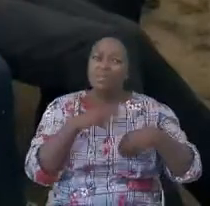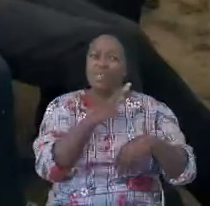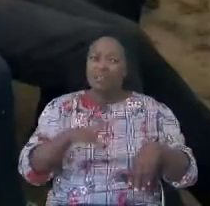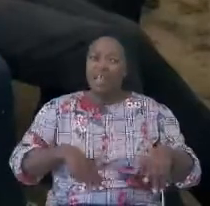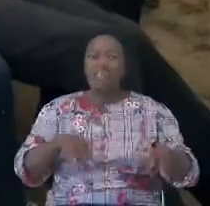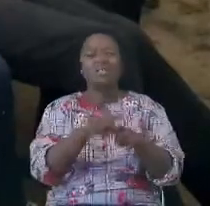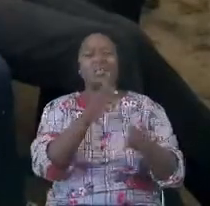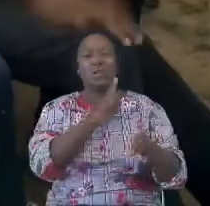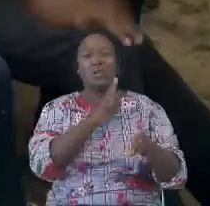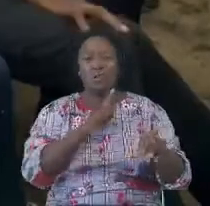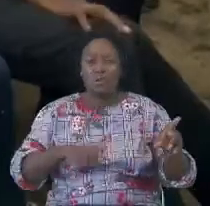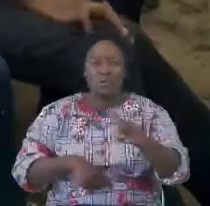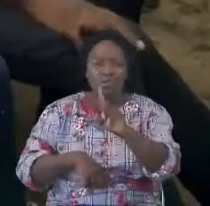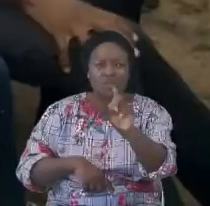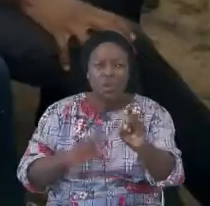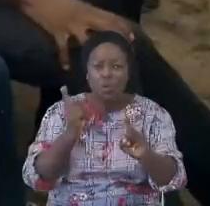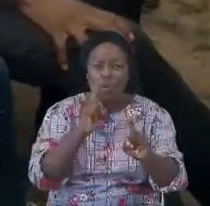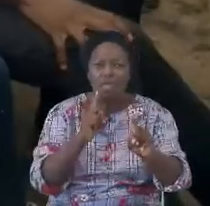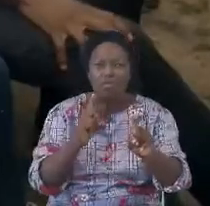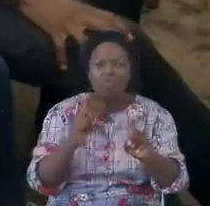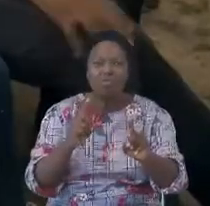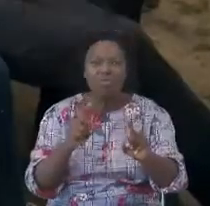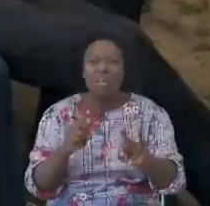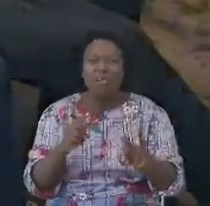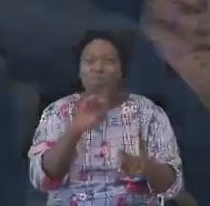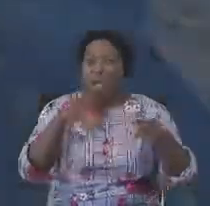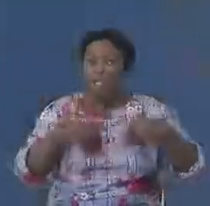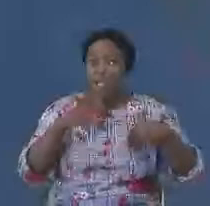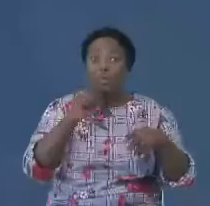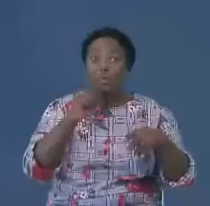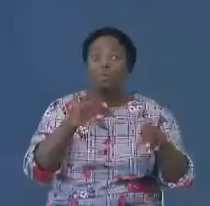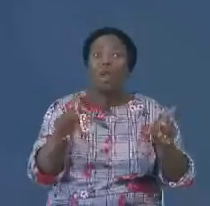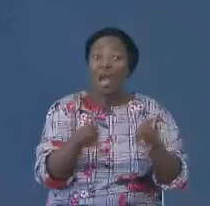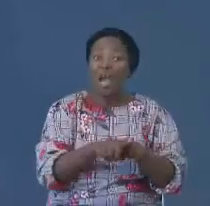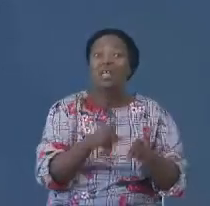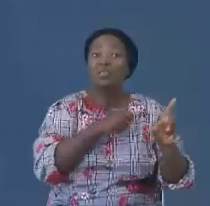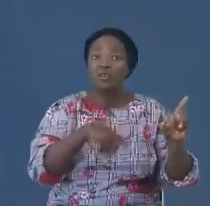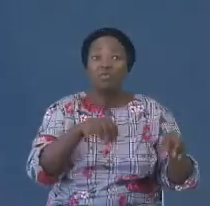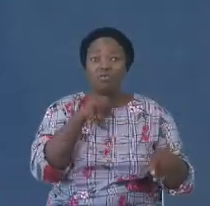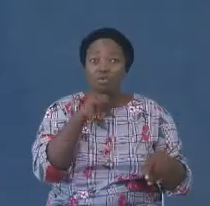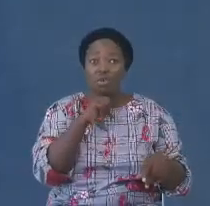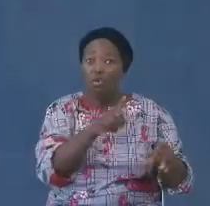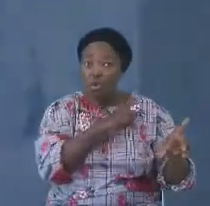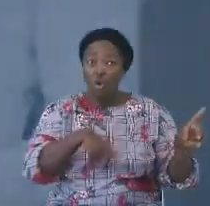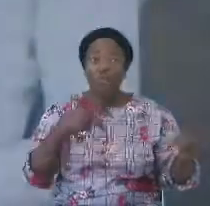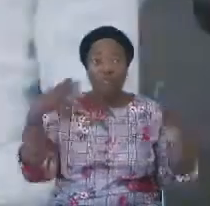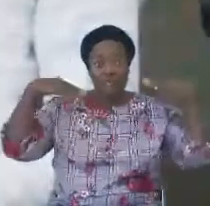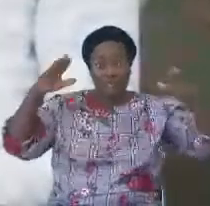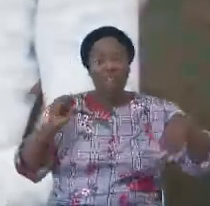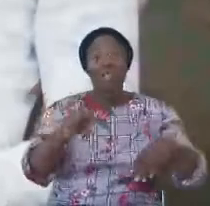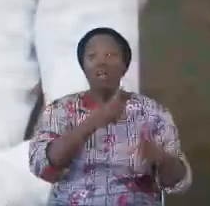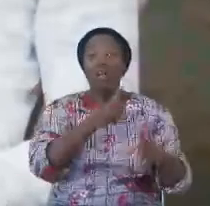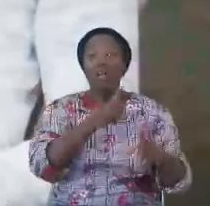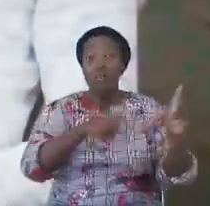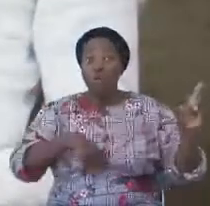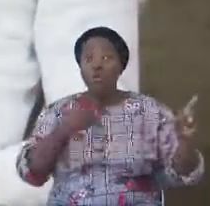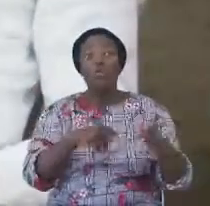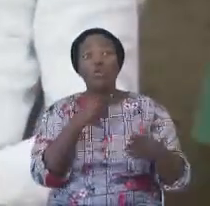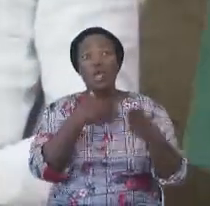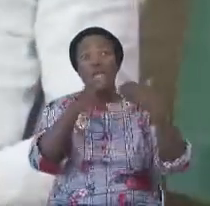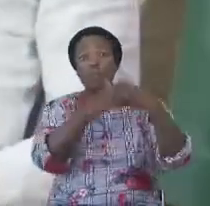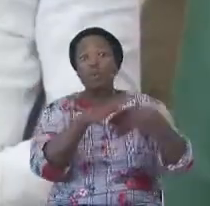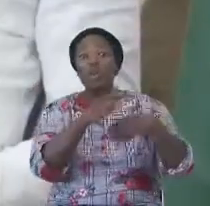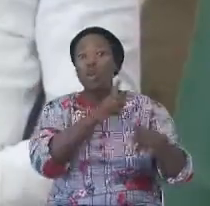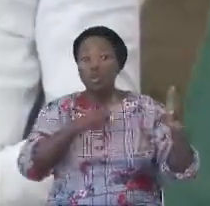name. What is the person there that accepts Christ as Lord? Christ as Lord. Lord of